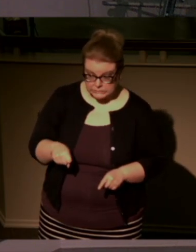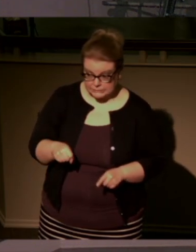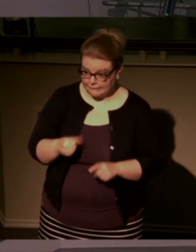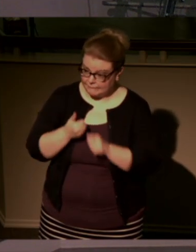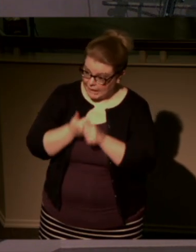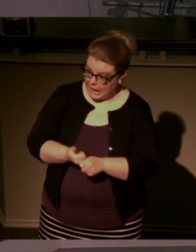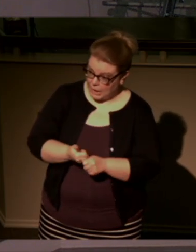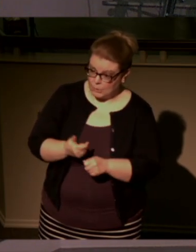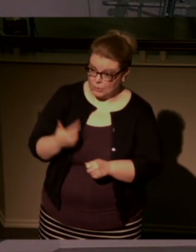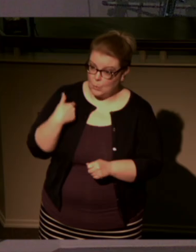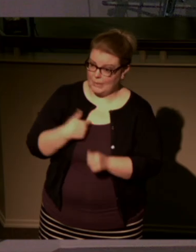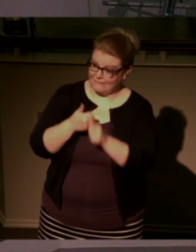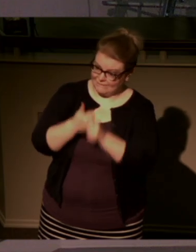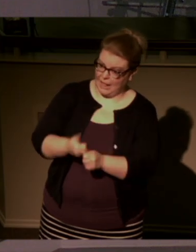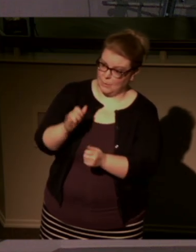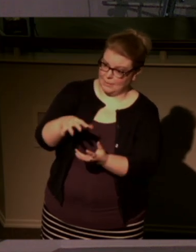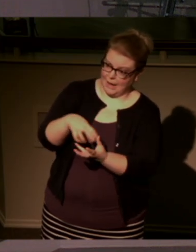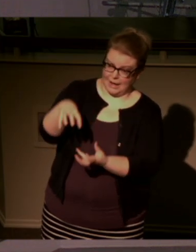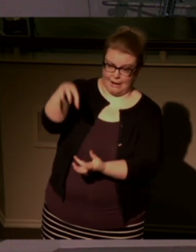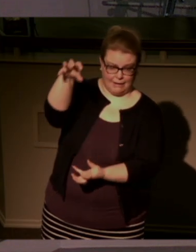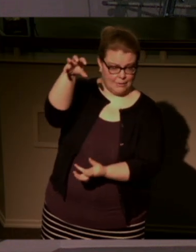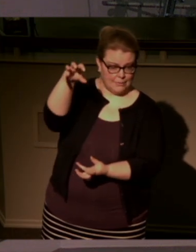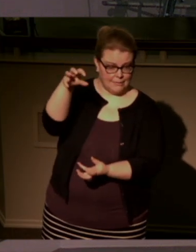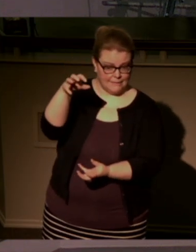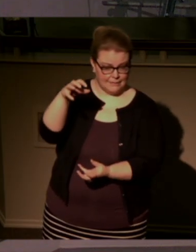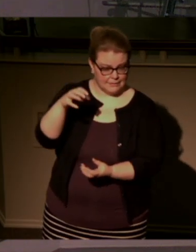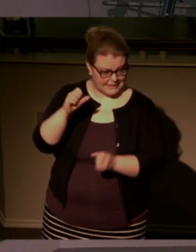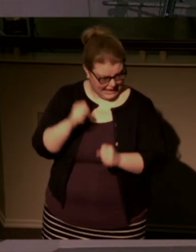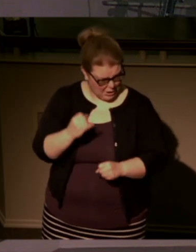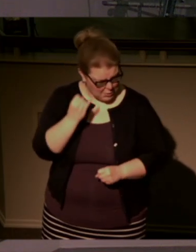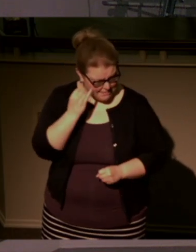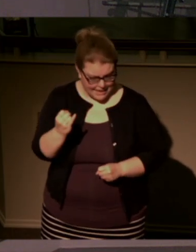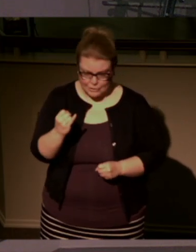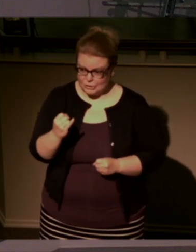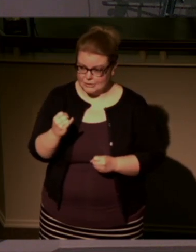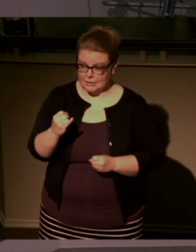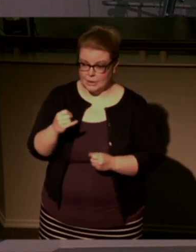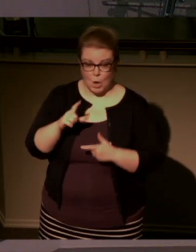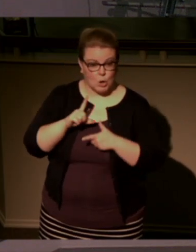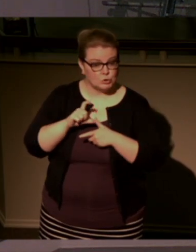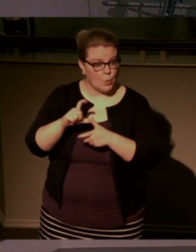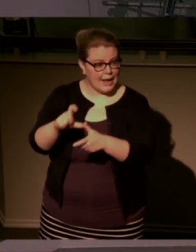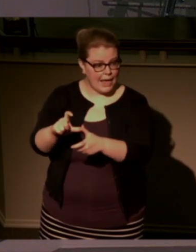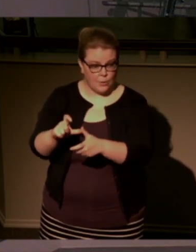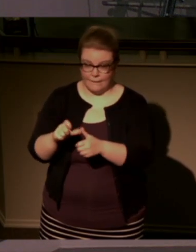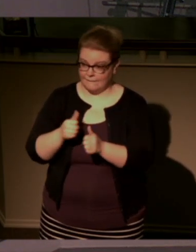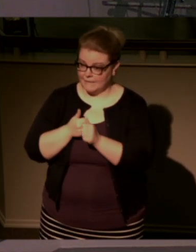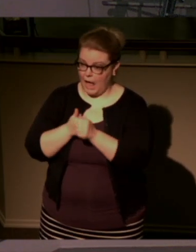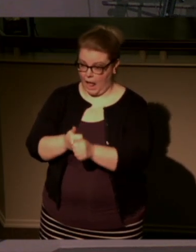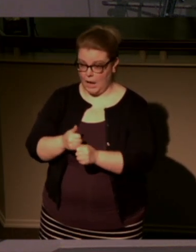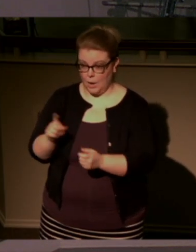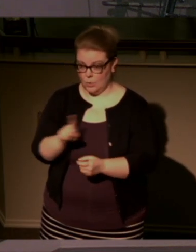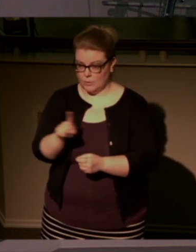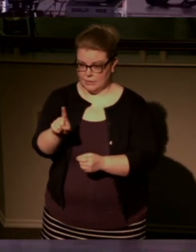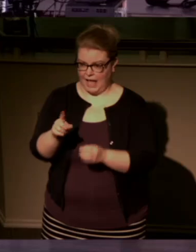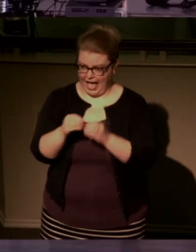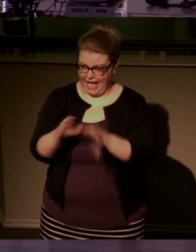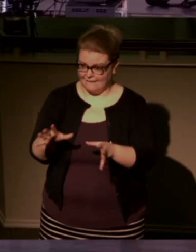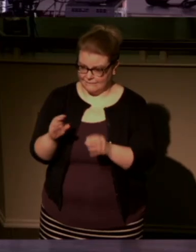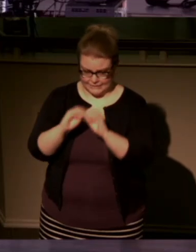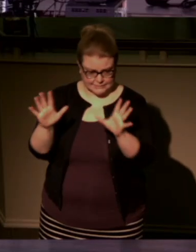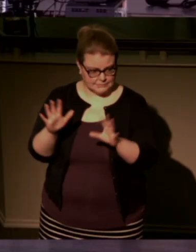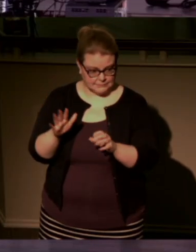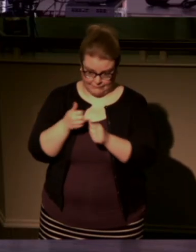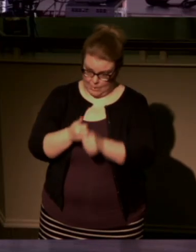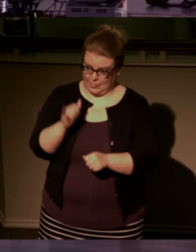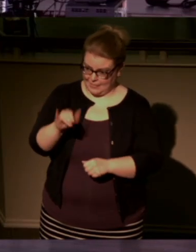yes, we're following that. Can you imagine following a tornado wherever it led you? It's pretty obvious. You ought to go that way,